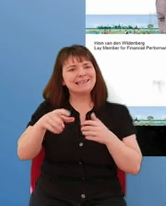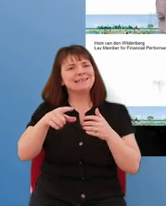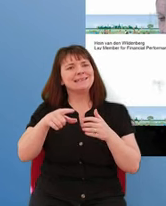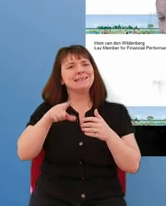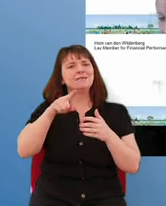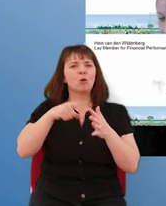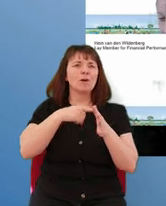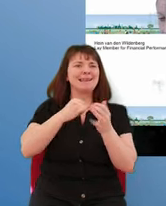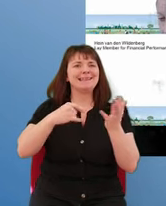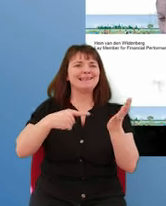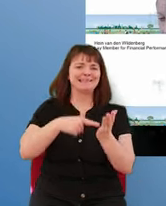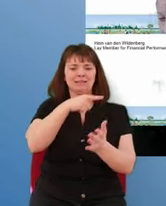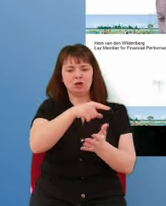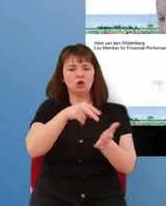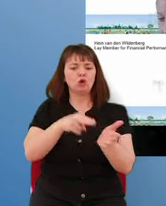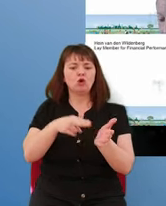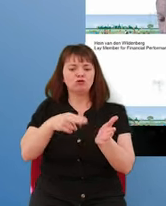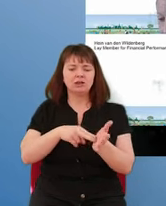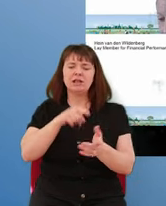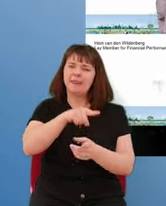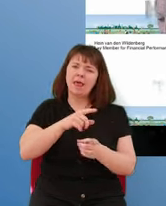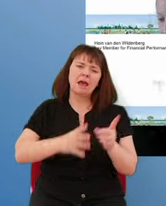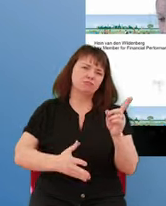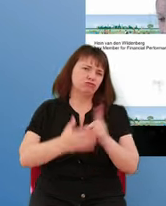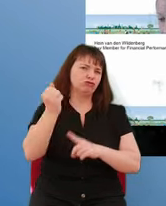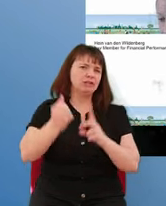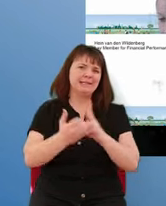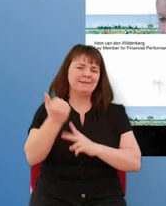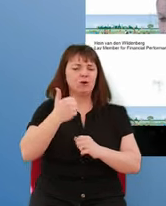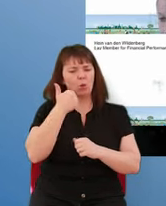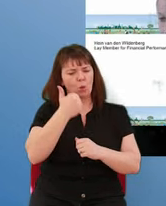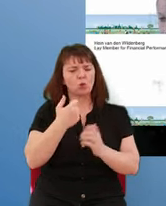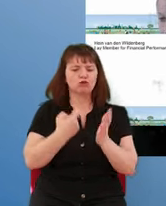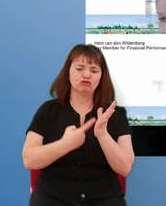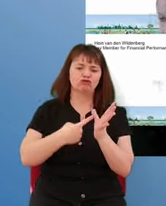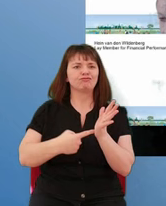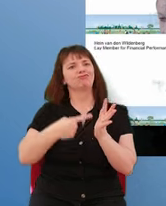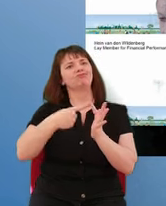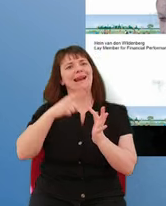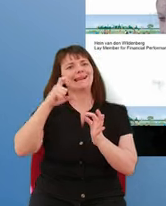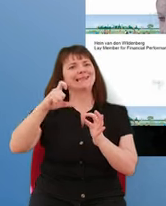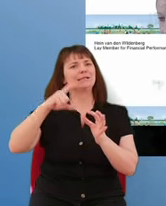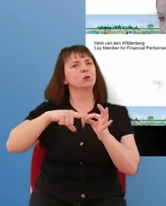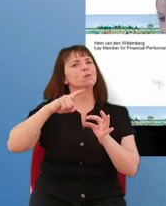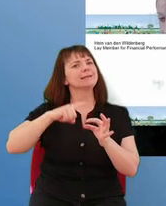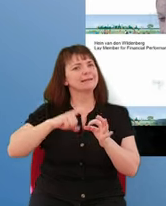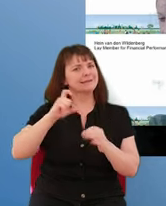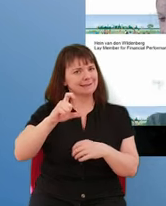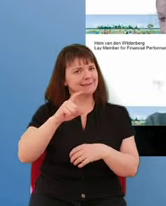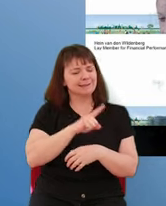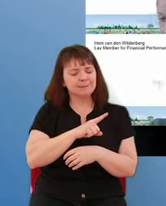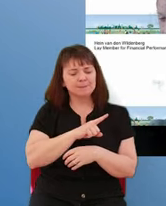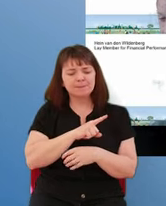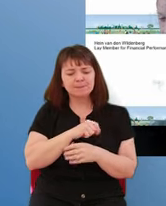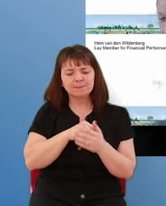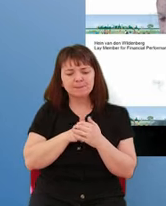And I don't underestimate the amount of work that goes from those teams to be able to reach